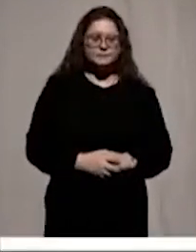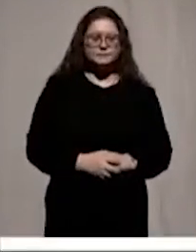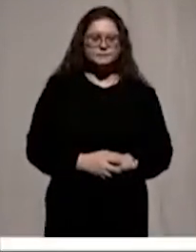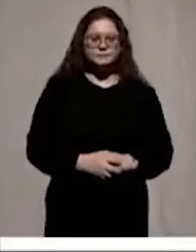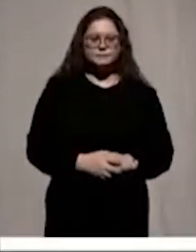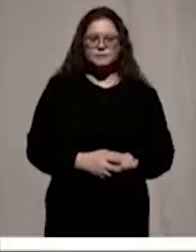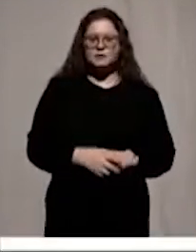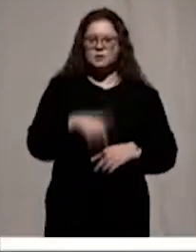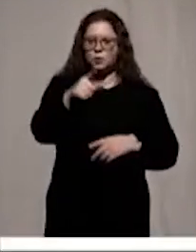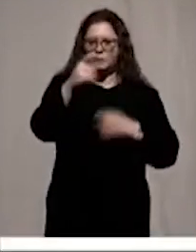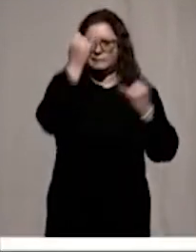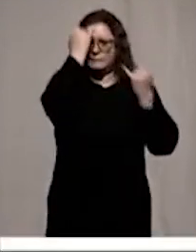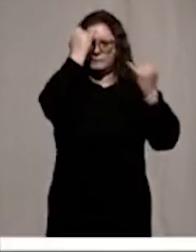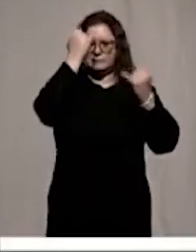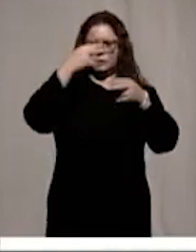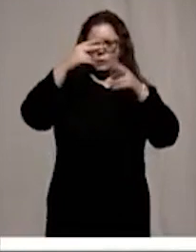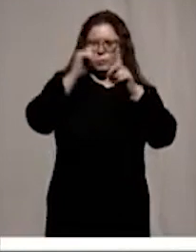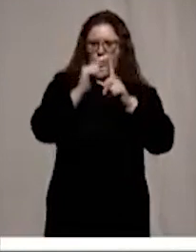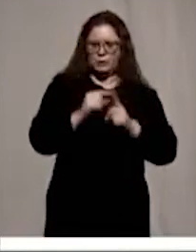Just write as many words as you can.